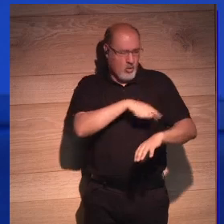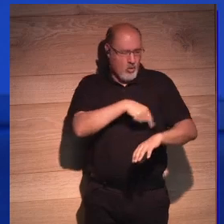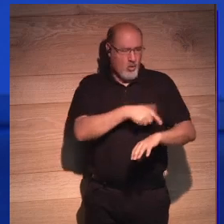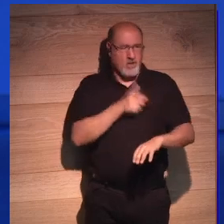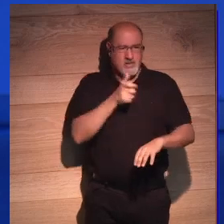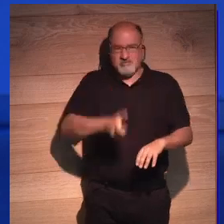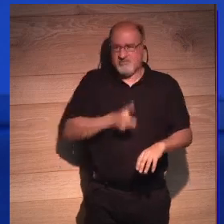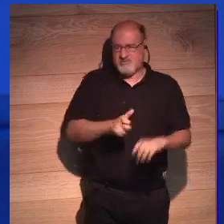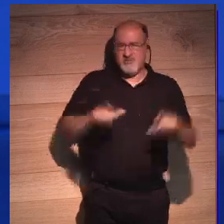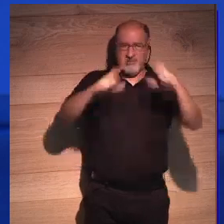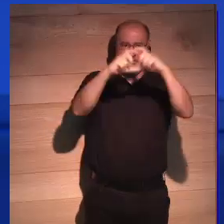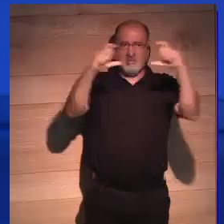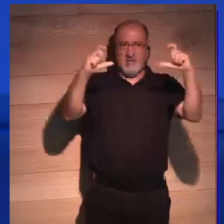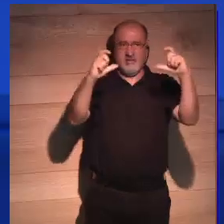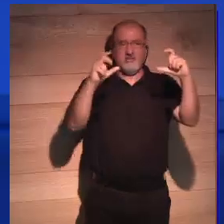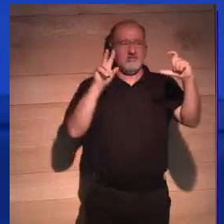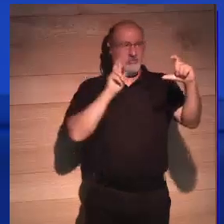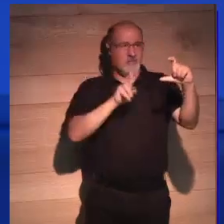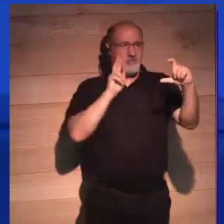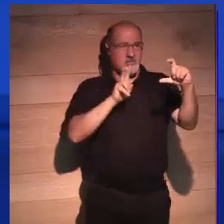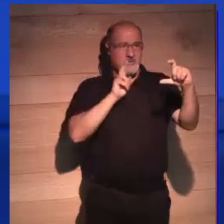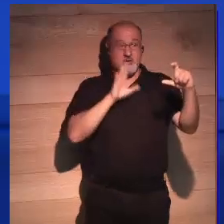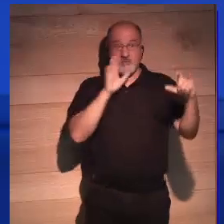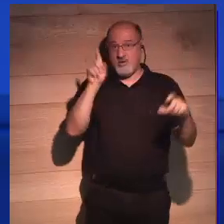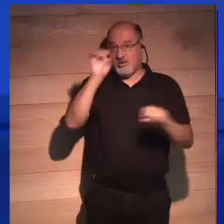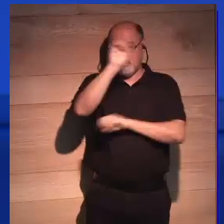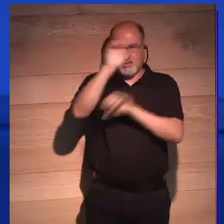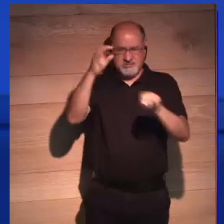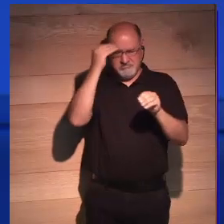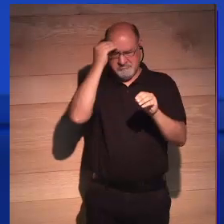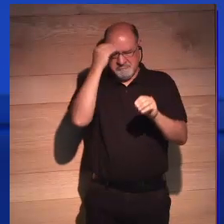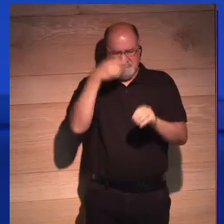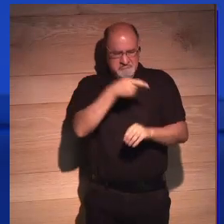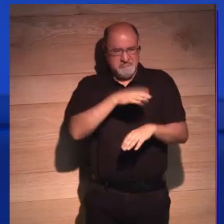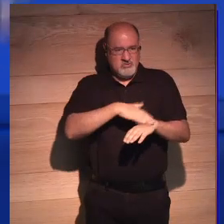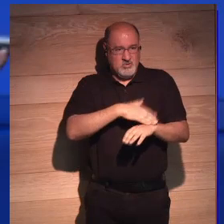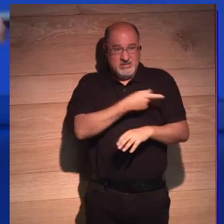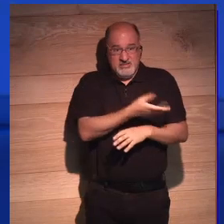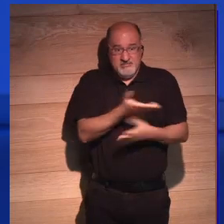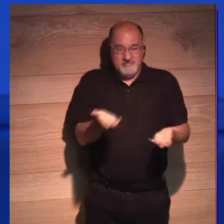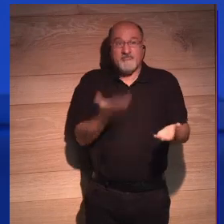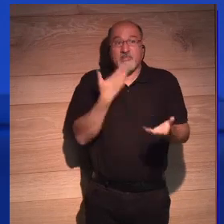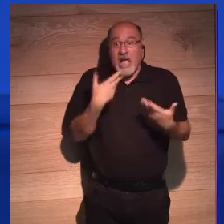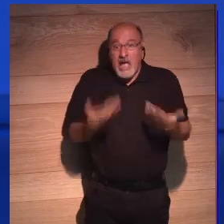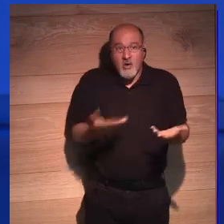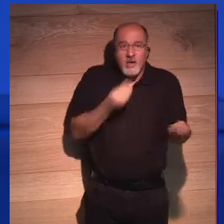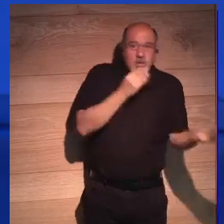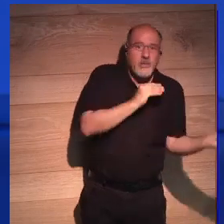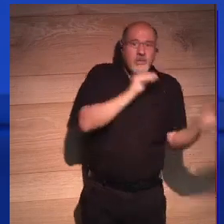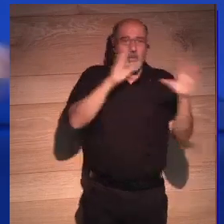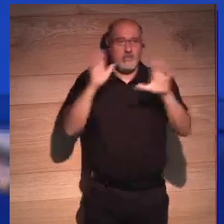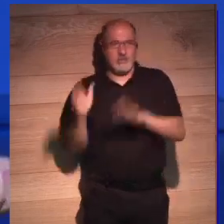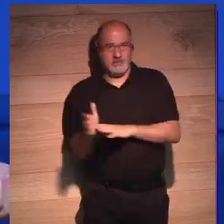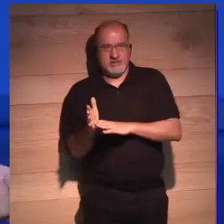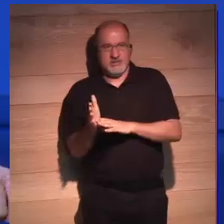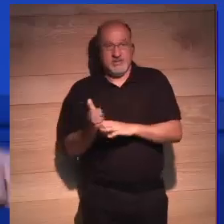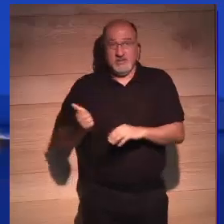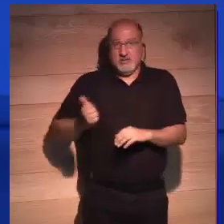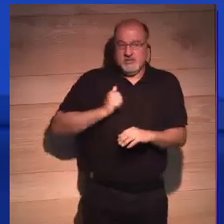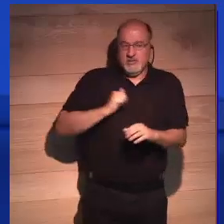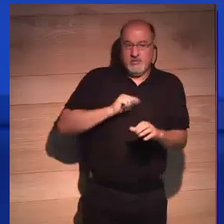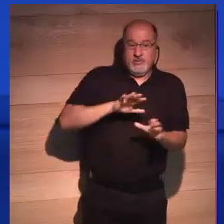what virtual reality is, and augmented reality, is an opportunity to simulate presence and break out of the